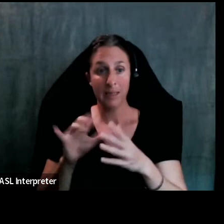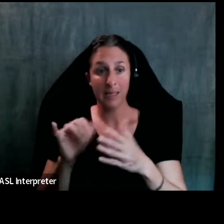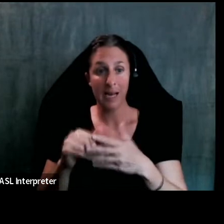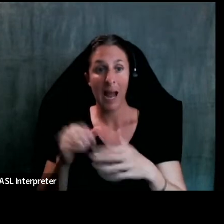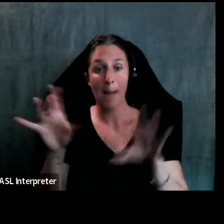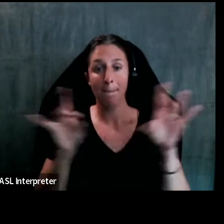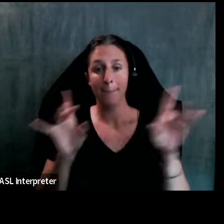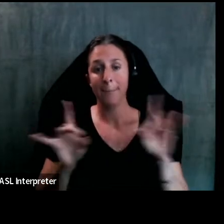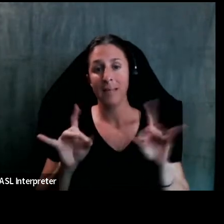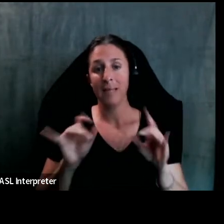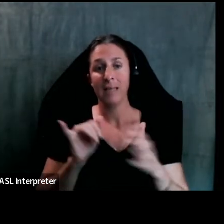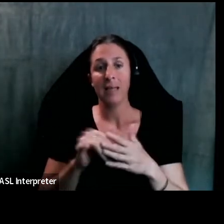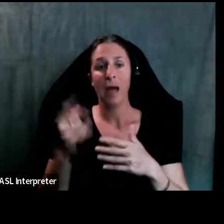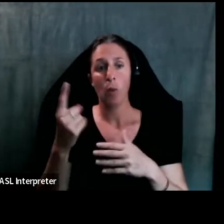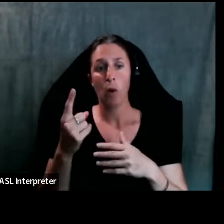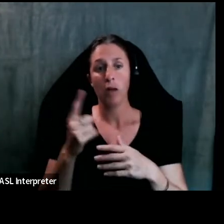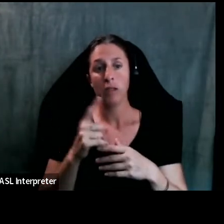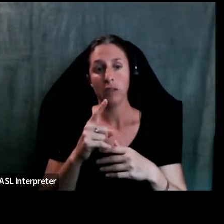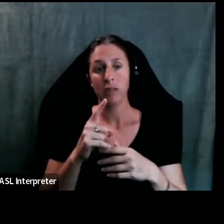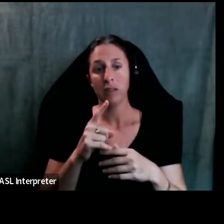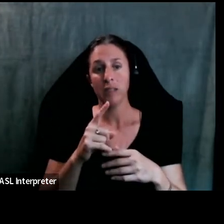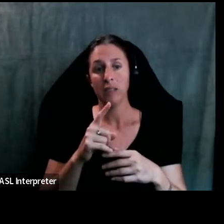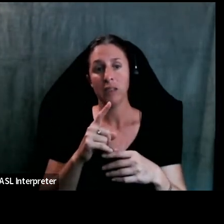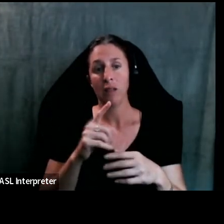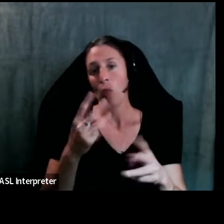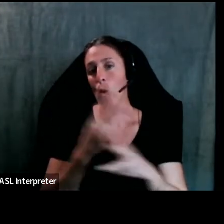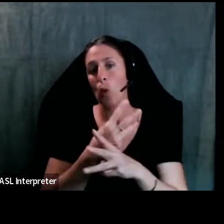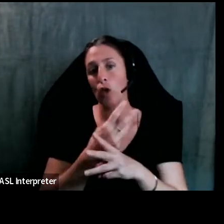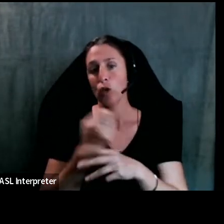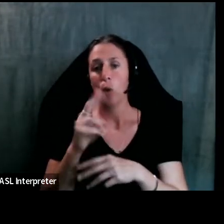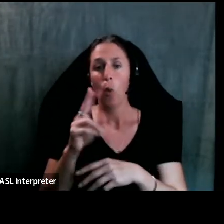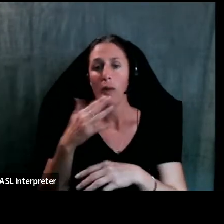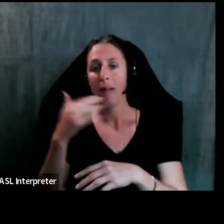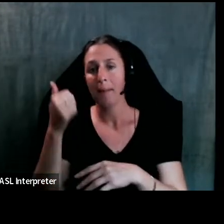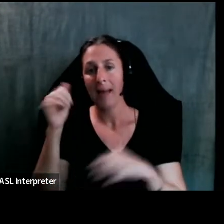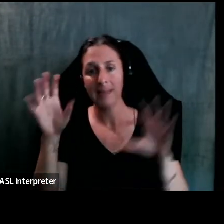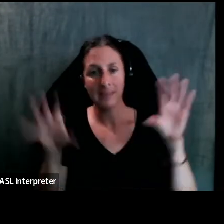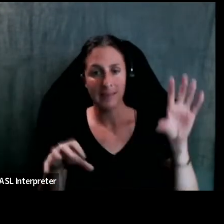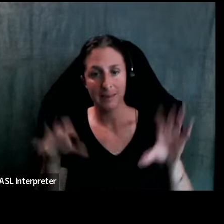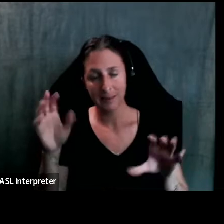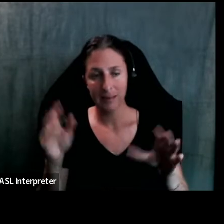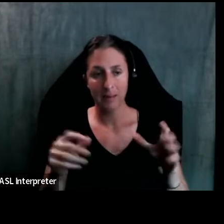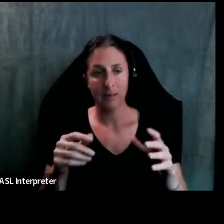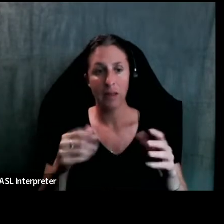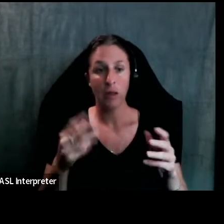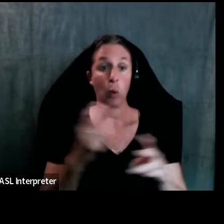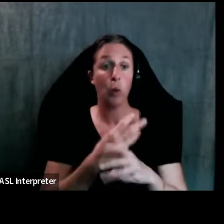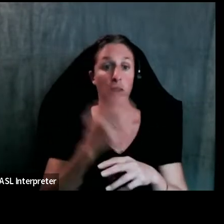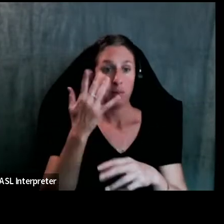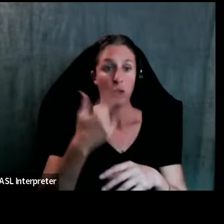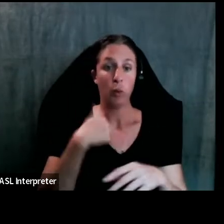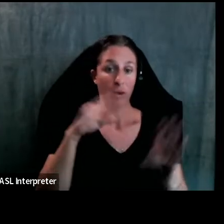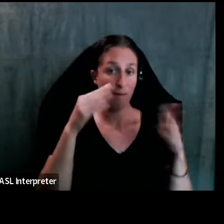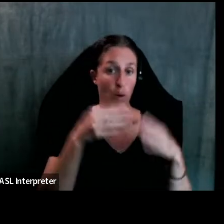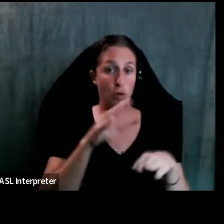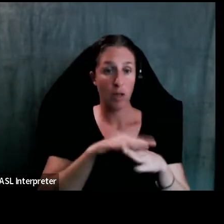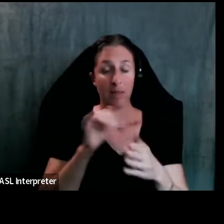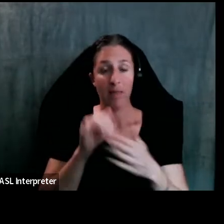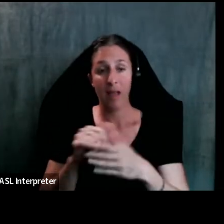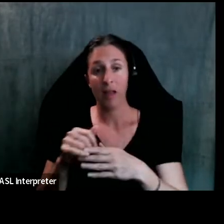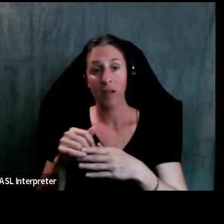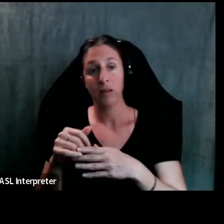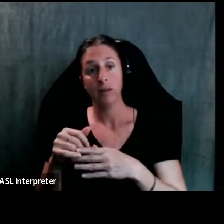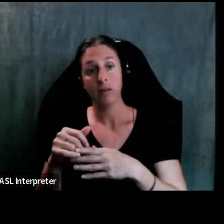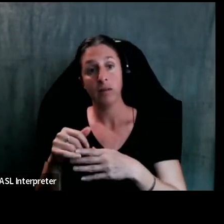the ones that were admittedly either the worst or the best, because the worst because we need to focus on it, the best because it was